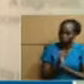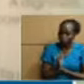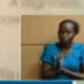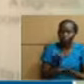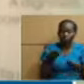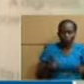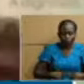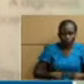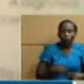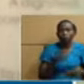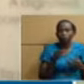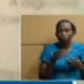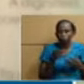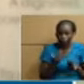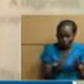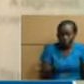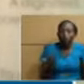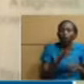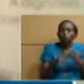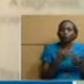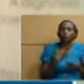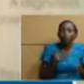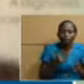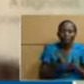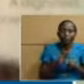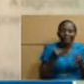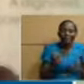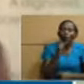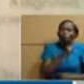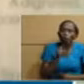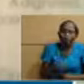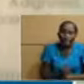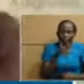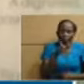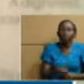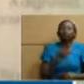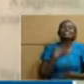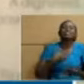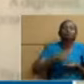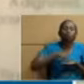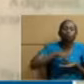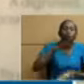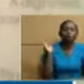the children need it, but this is the time that older persons need it even more than before.